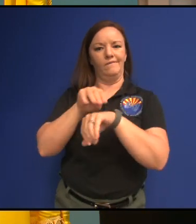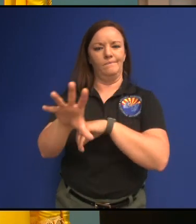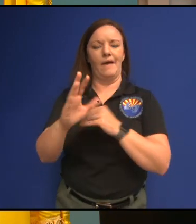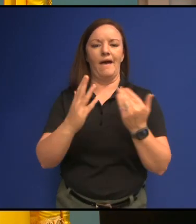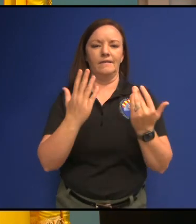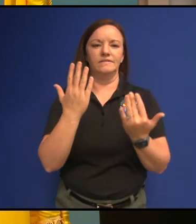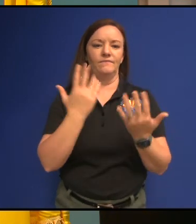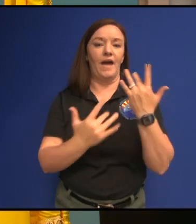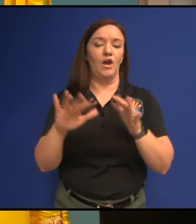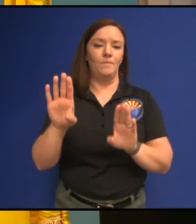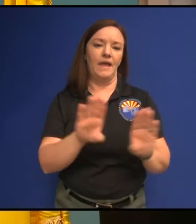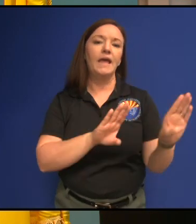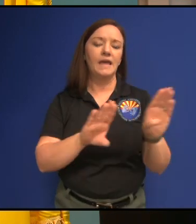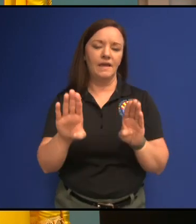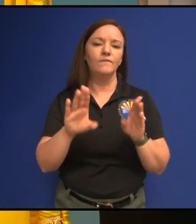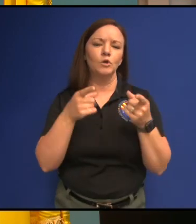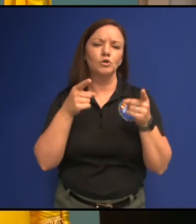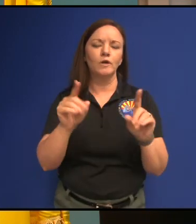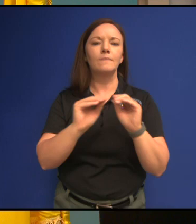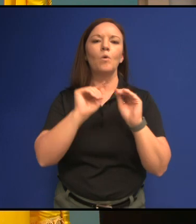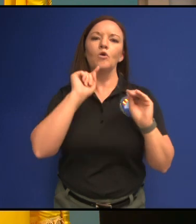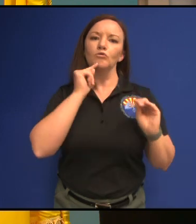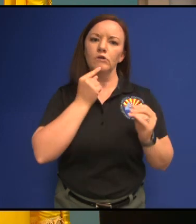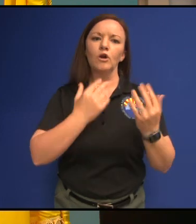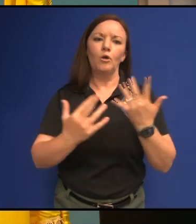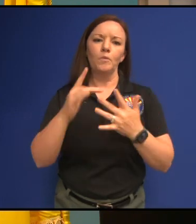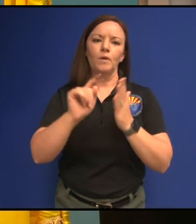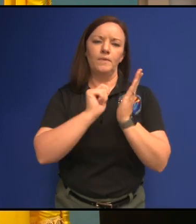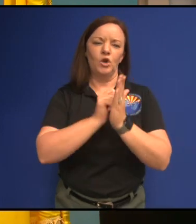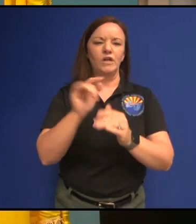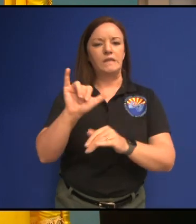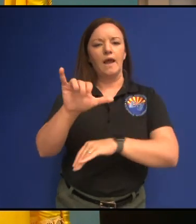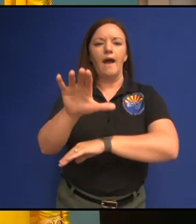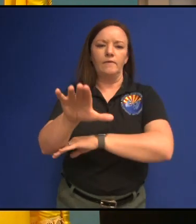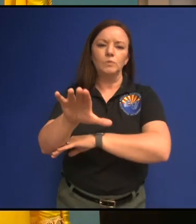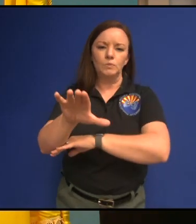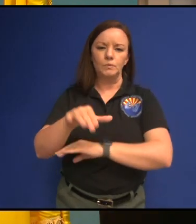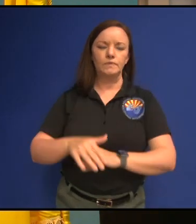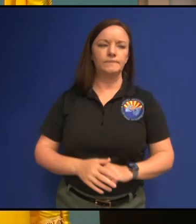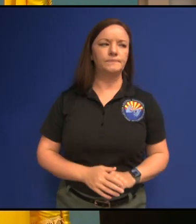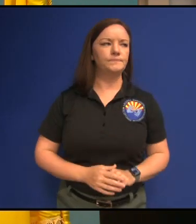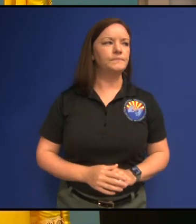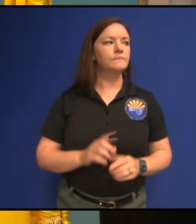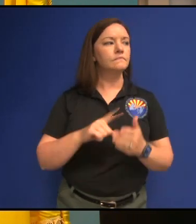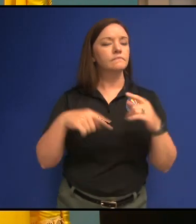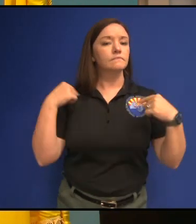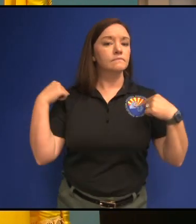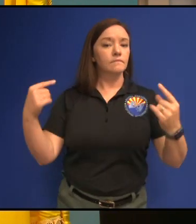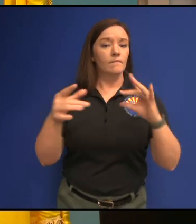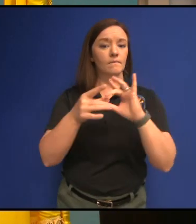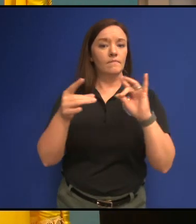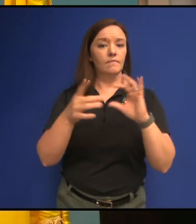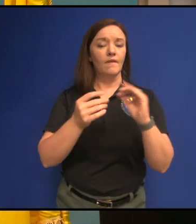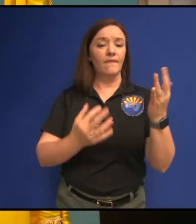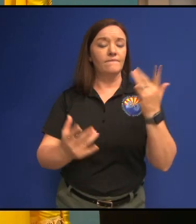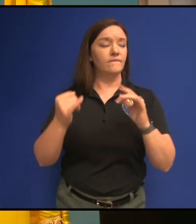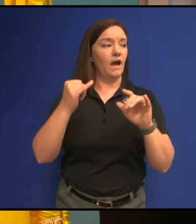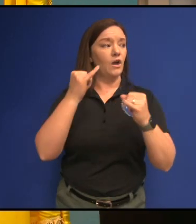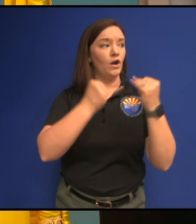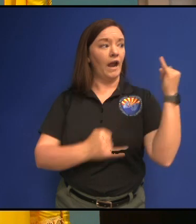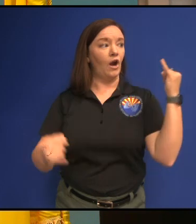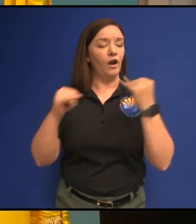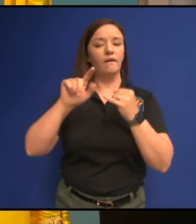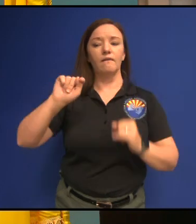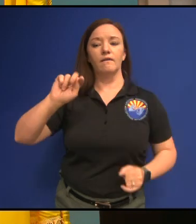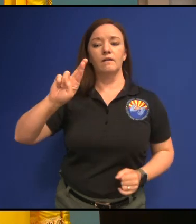into some more critical burn periods in the afternoon. So what's been being mentioned is this fire area right here in the Trampas